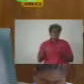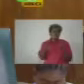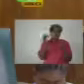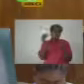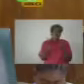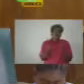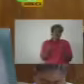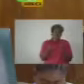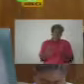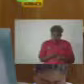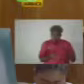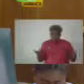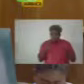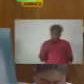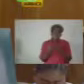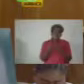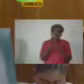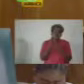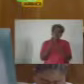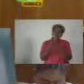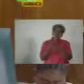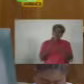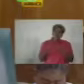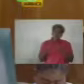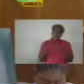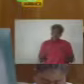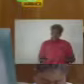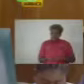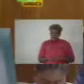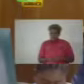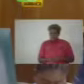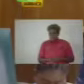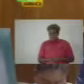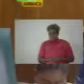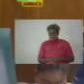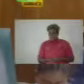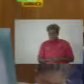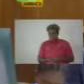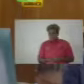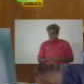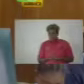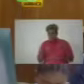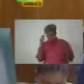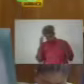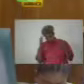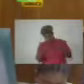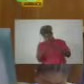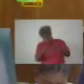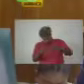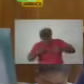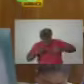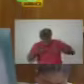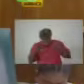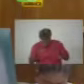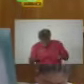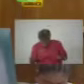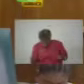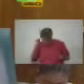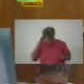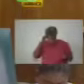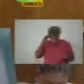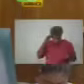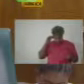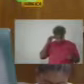near the funds available now. But the concern that I have